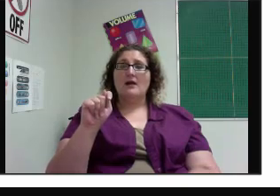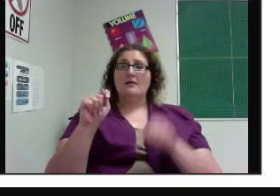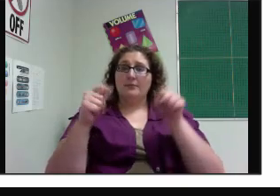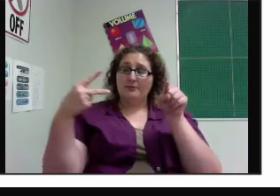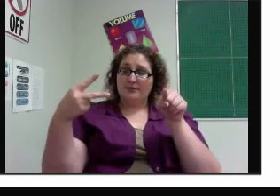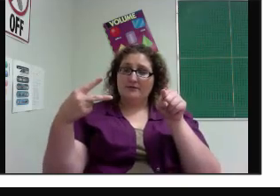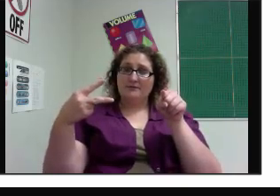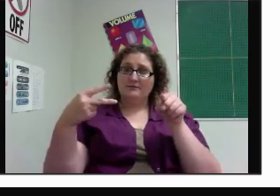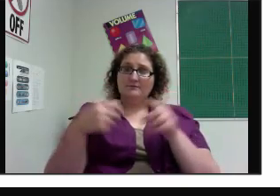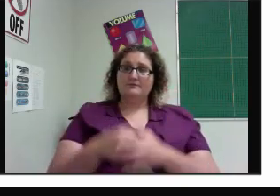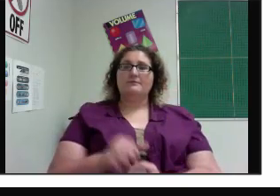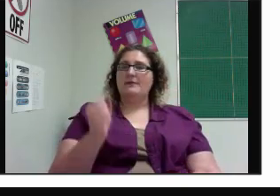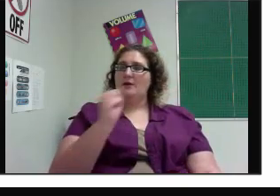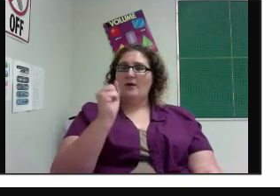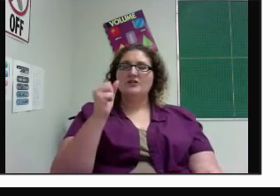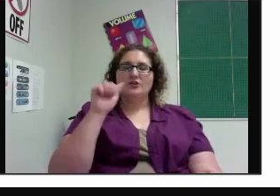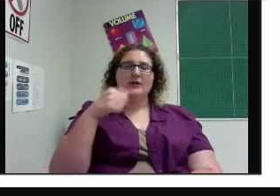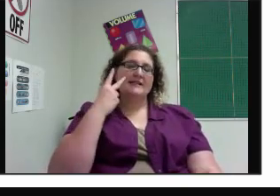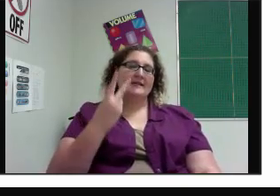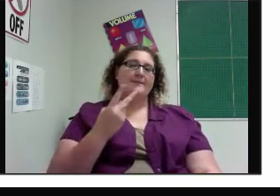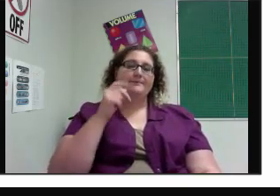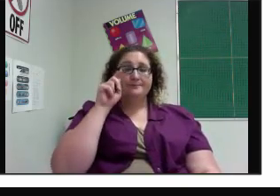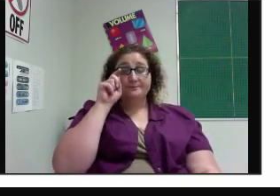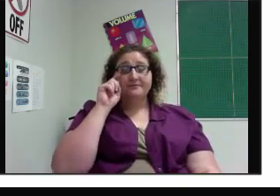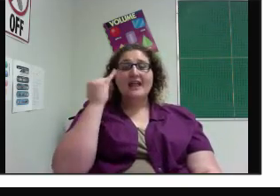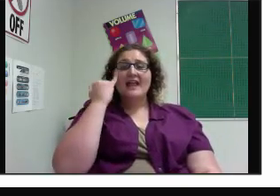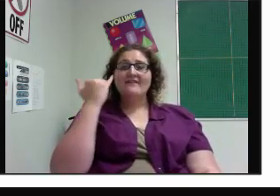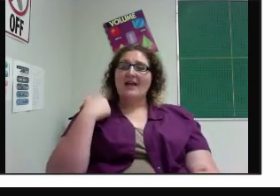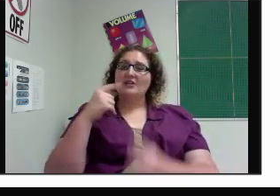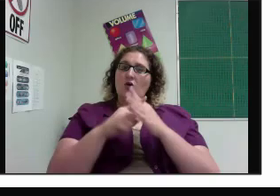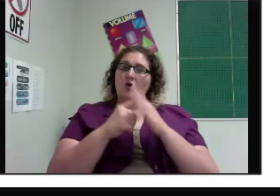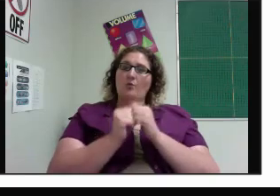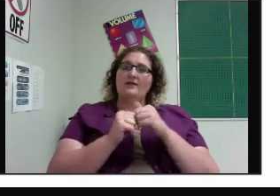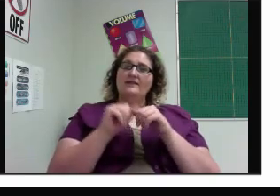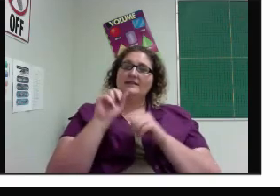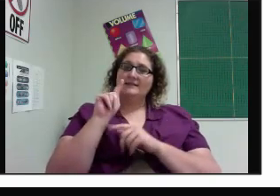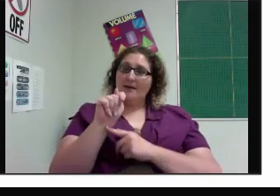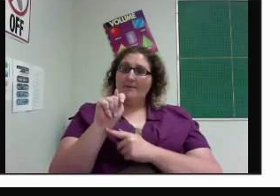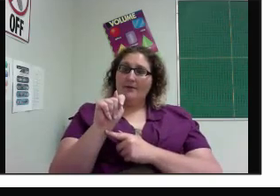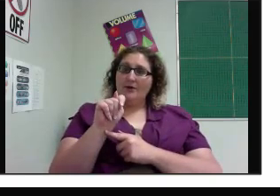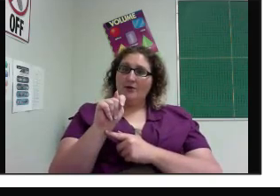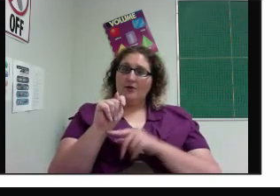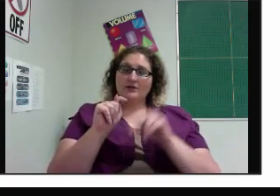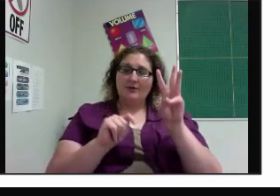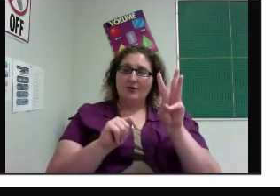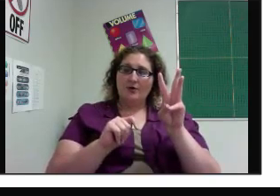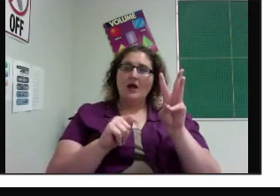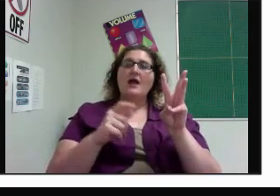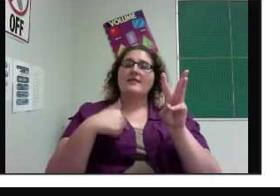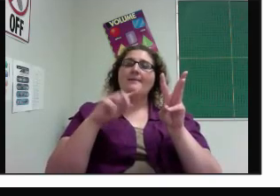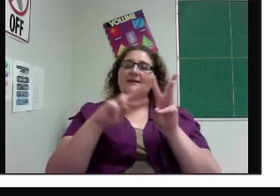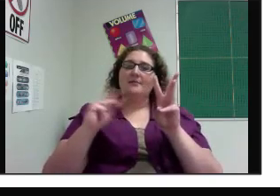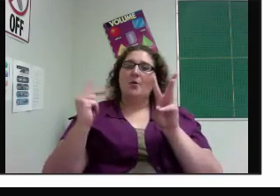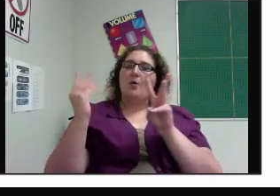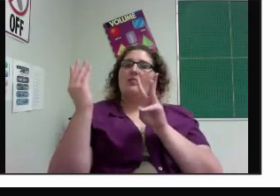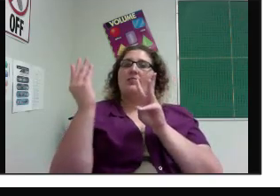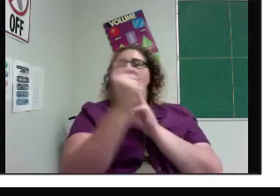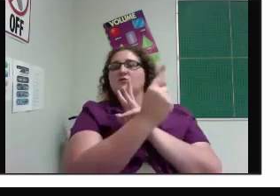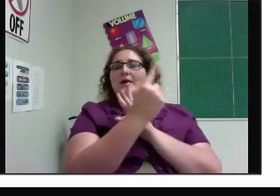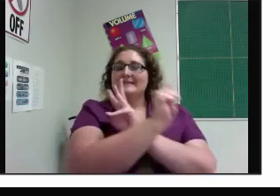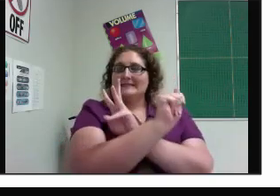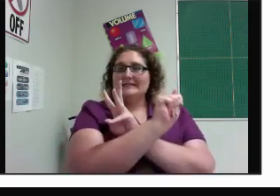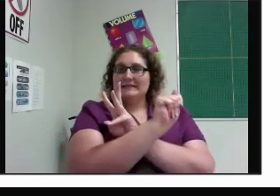have ray WT, and when I have that, let me erase this real quick so you can see what's happening. If I start